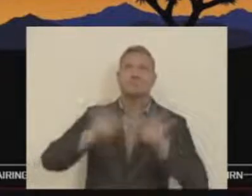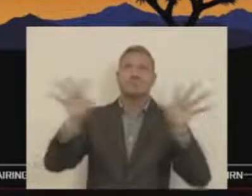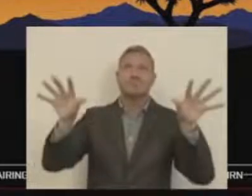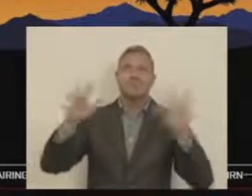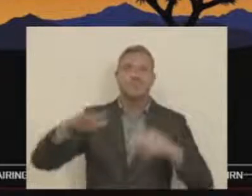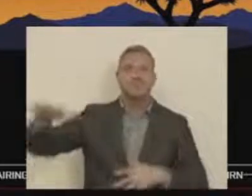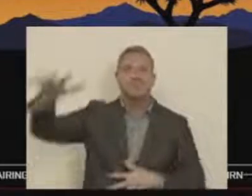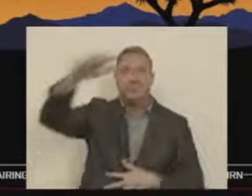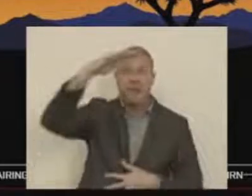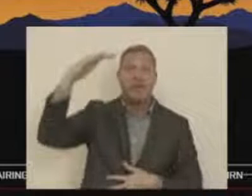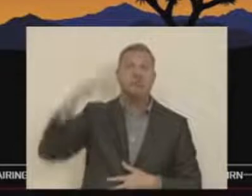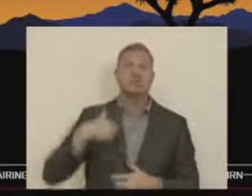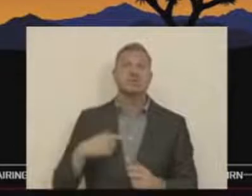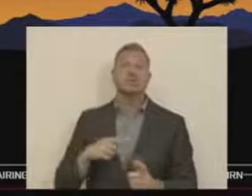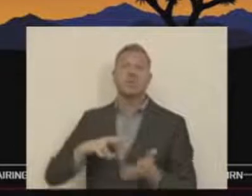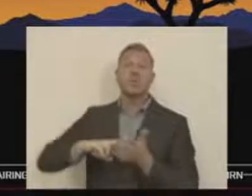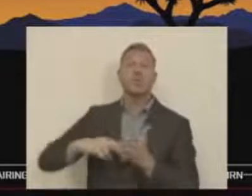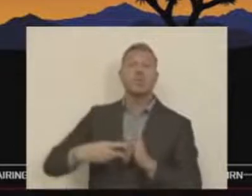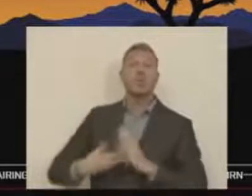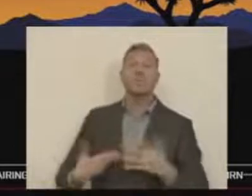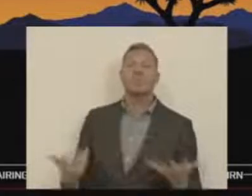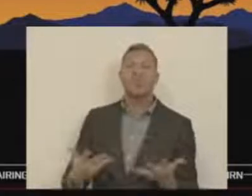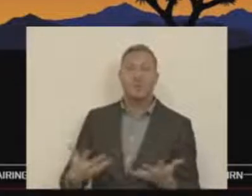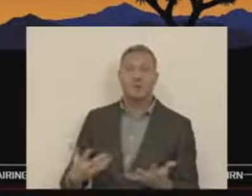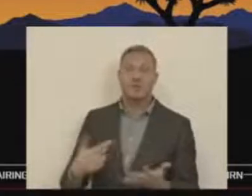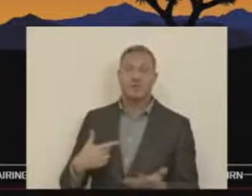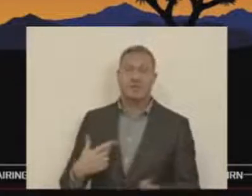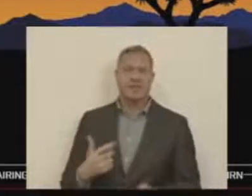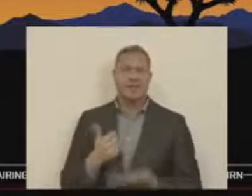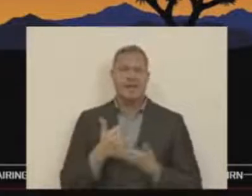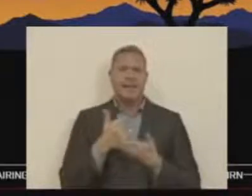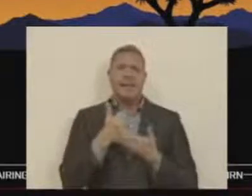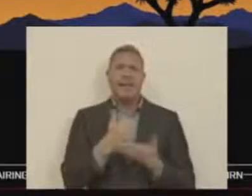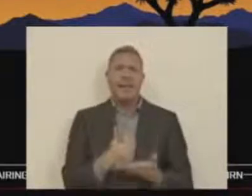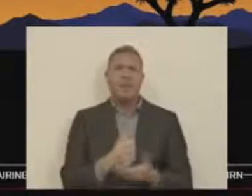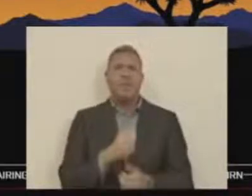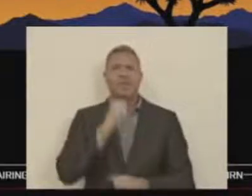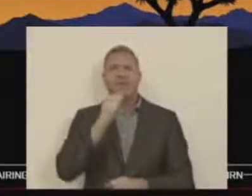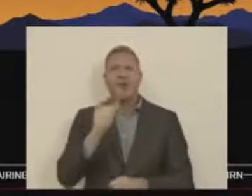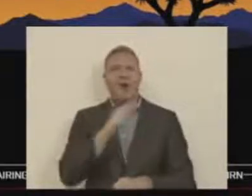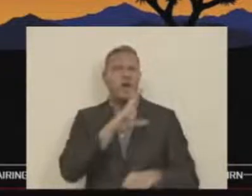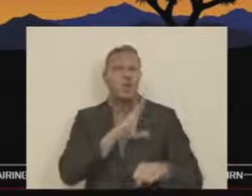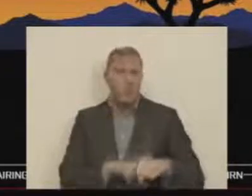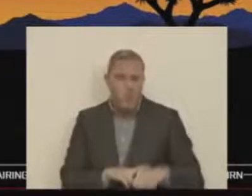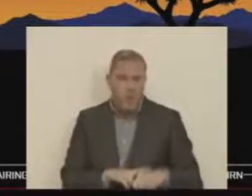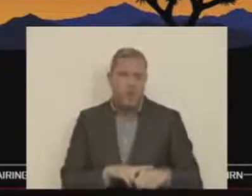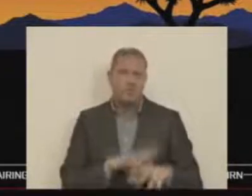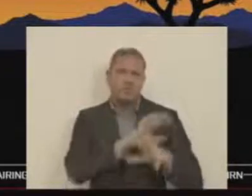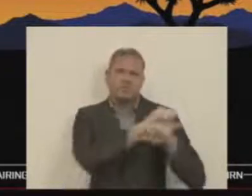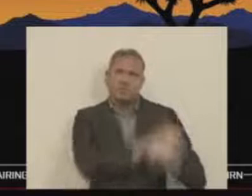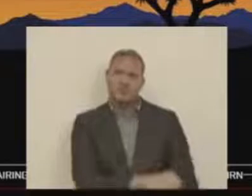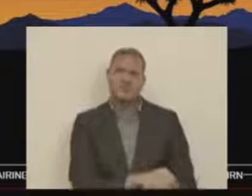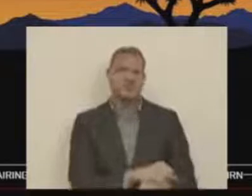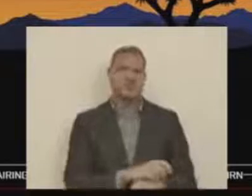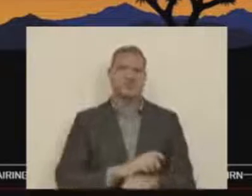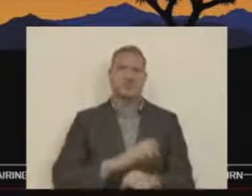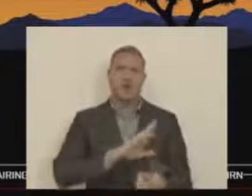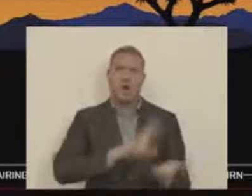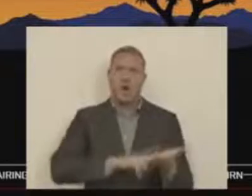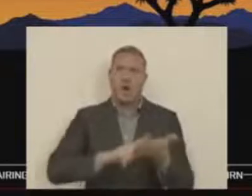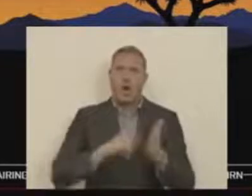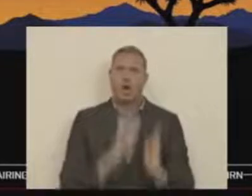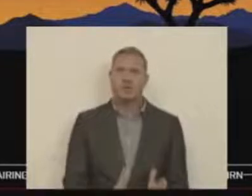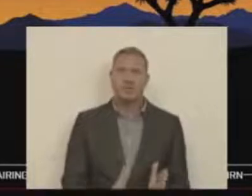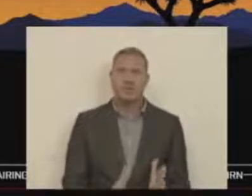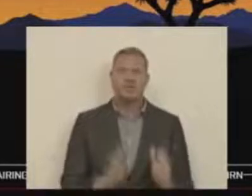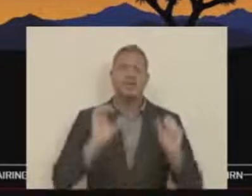program was to not only help non-traditional contractors for the Department of Defense to come up to speed and provide